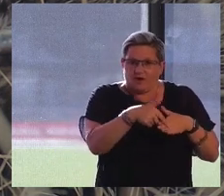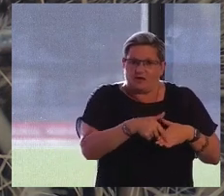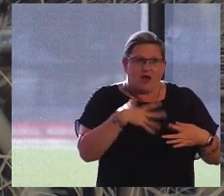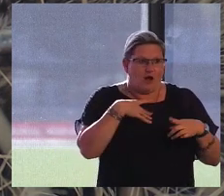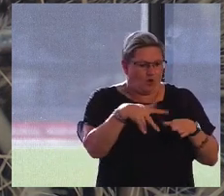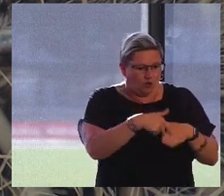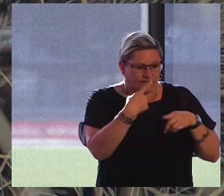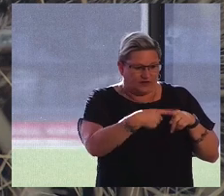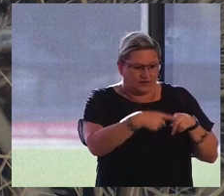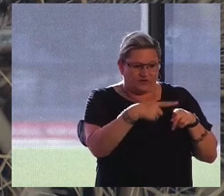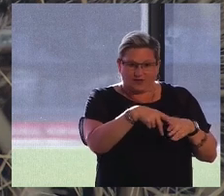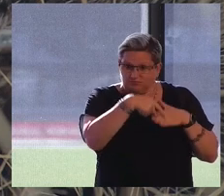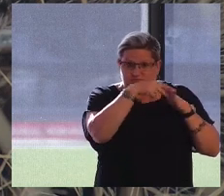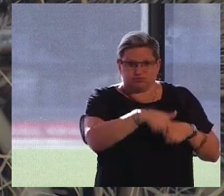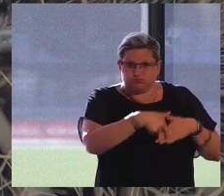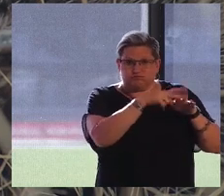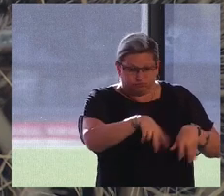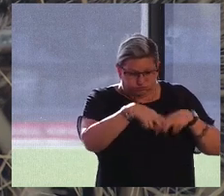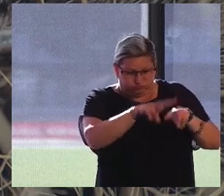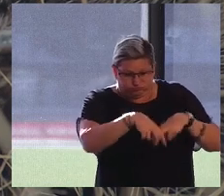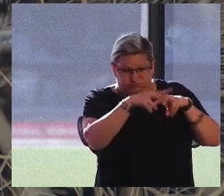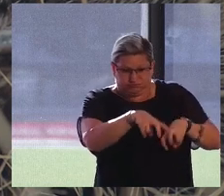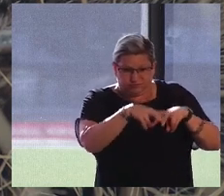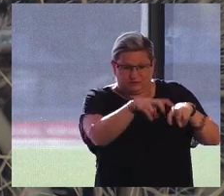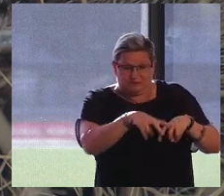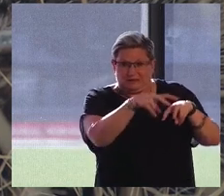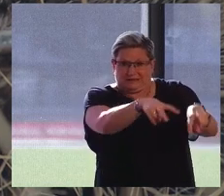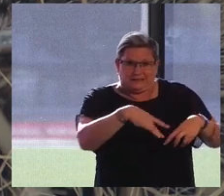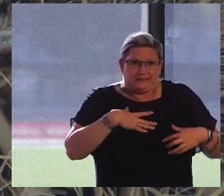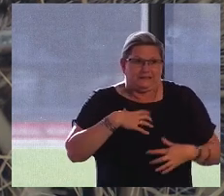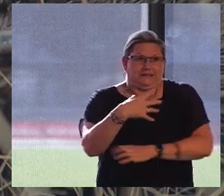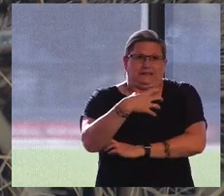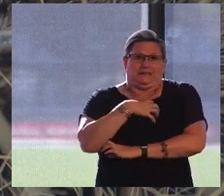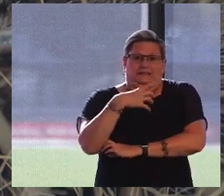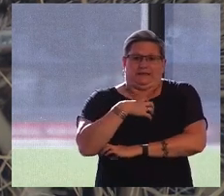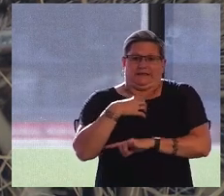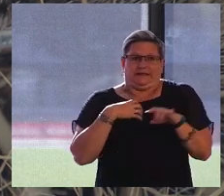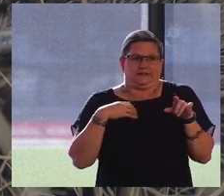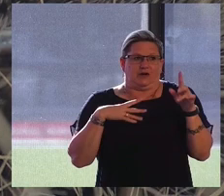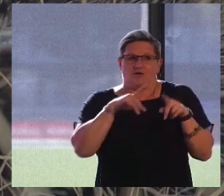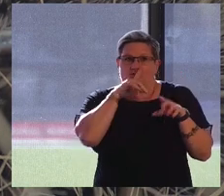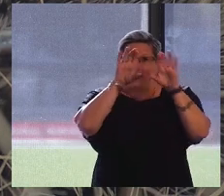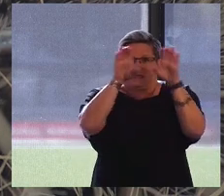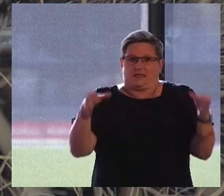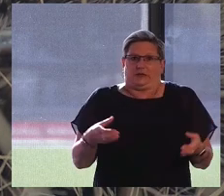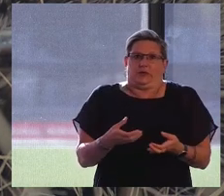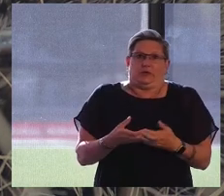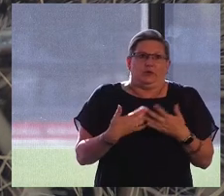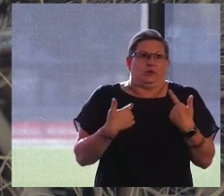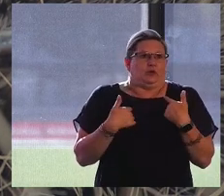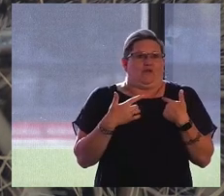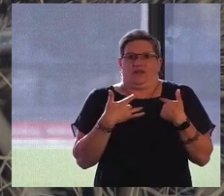you are not an experienced rider. And it might be those moments where you just feel like, I am out of my depth. Where is the